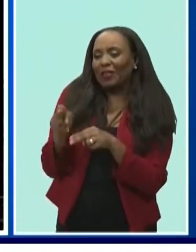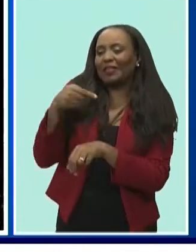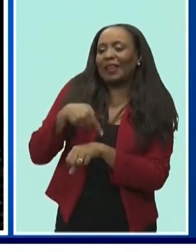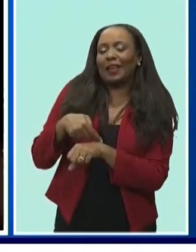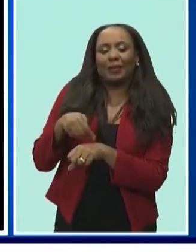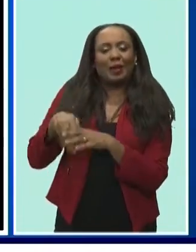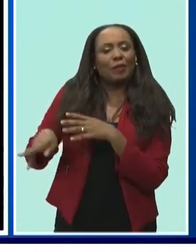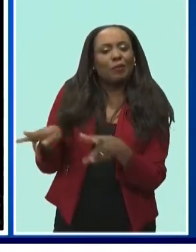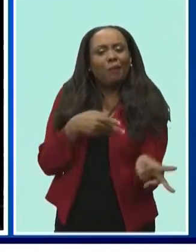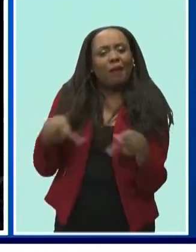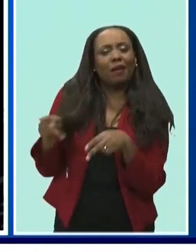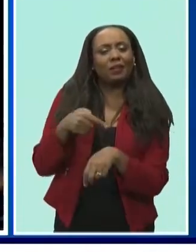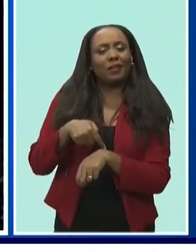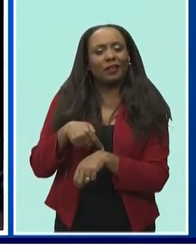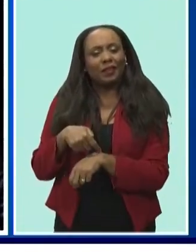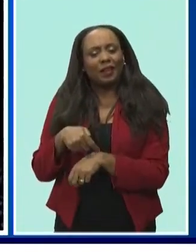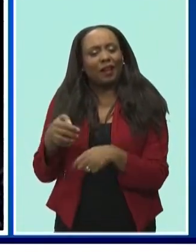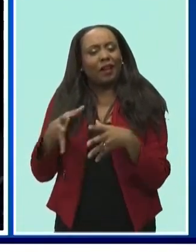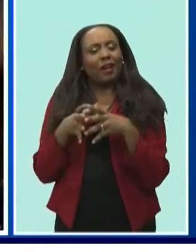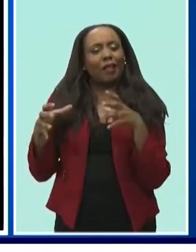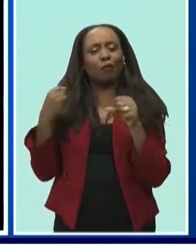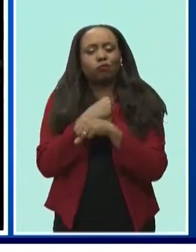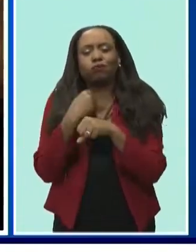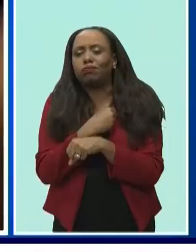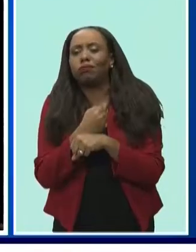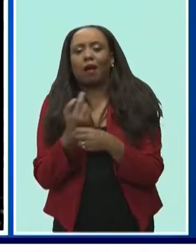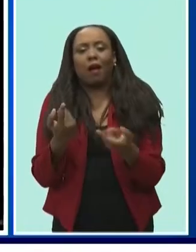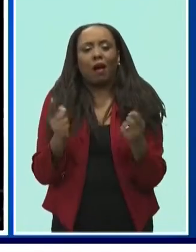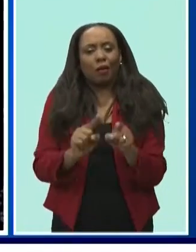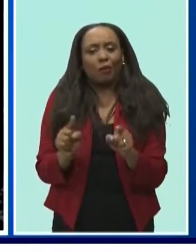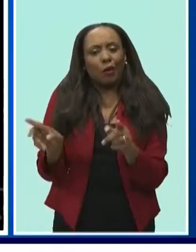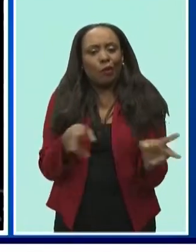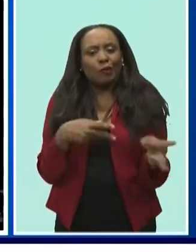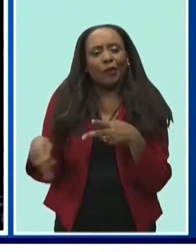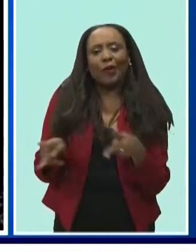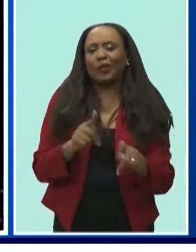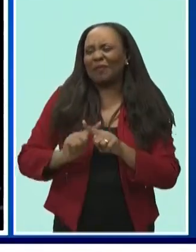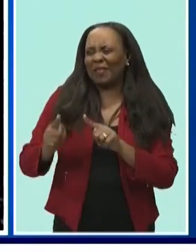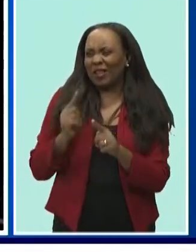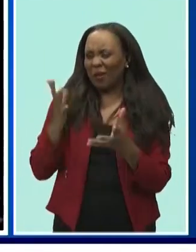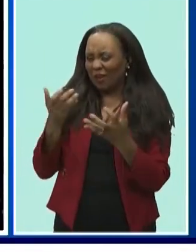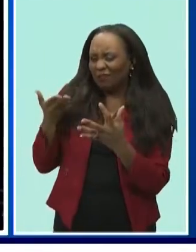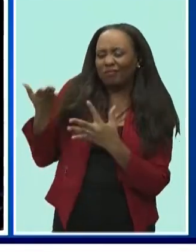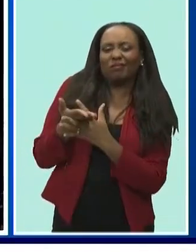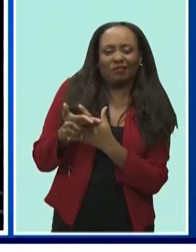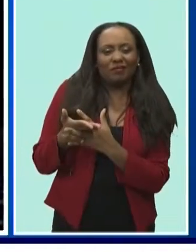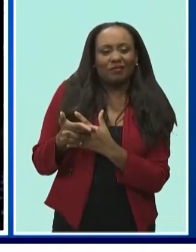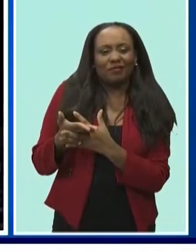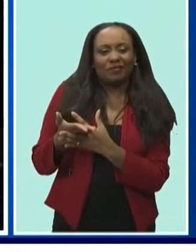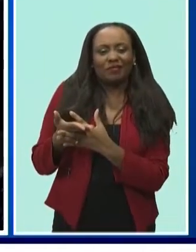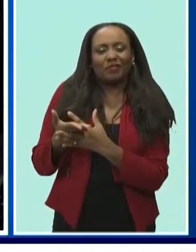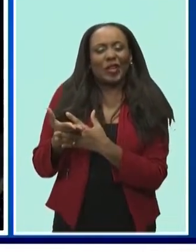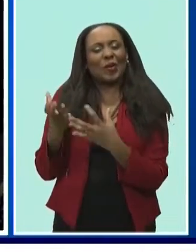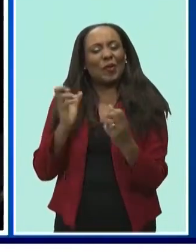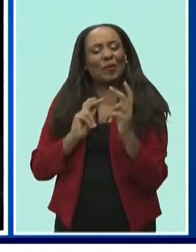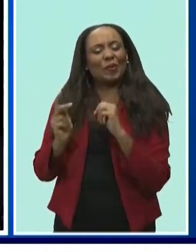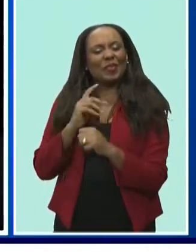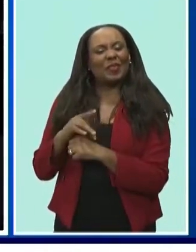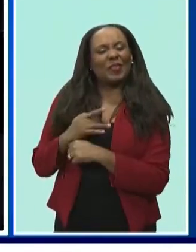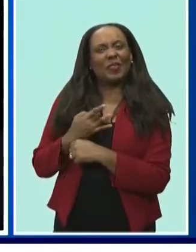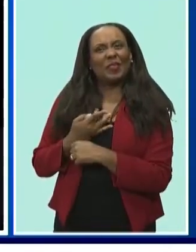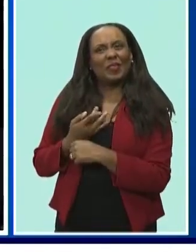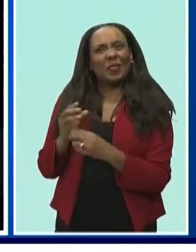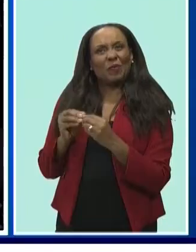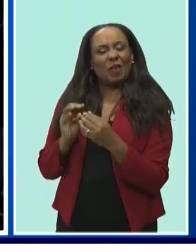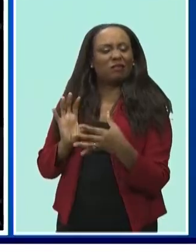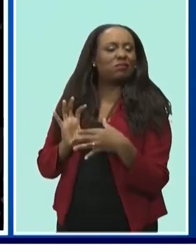effect. And in the effect is where a lot of contention can potentially happen. It allows persons to feel a little bit closer to the strangers next